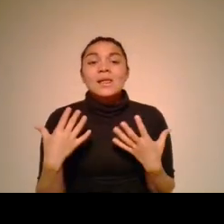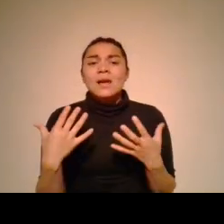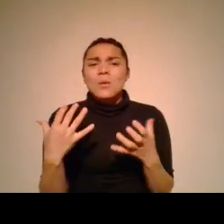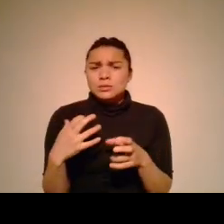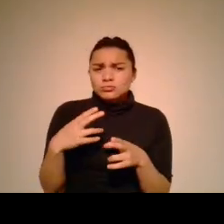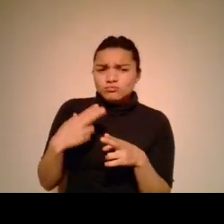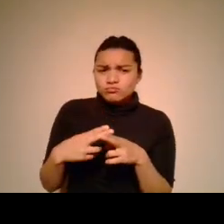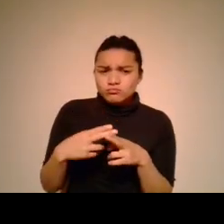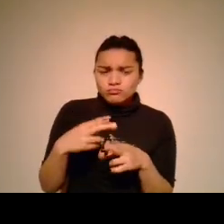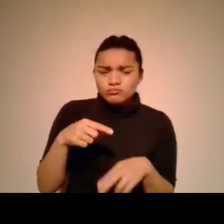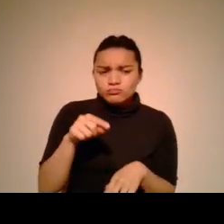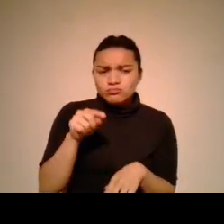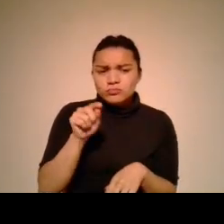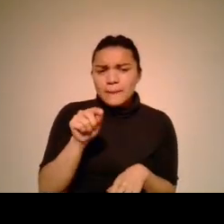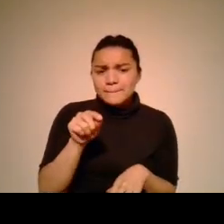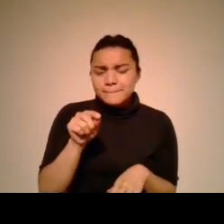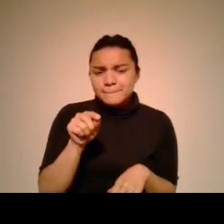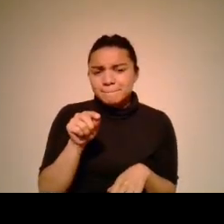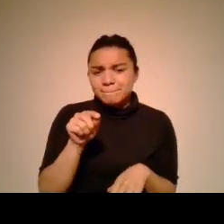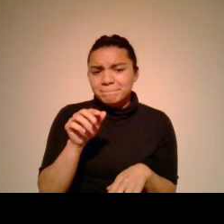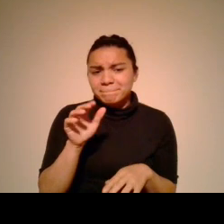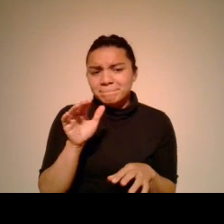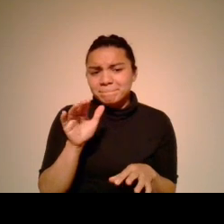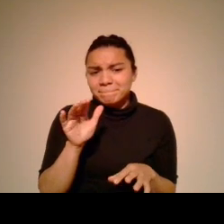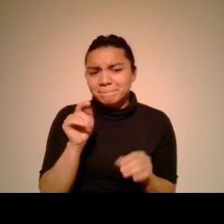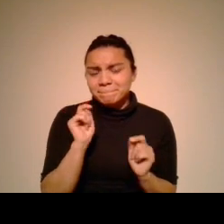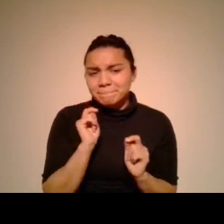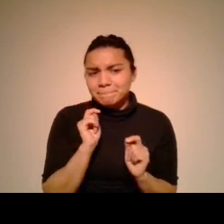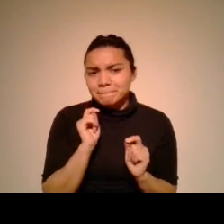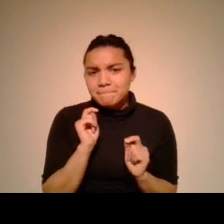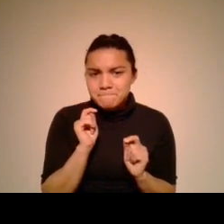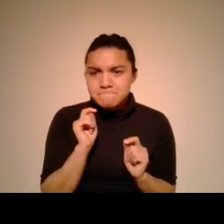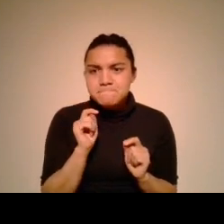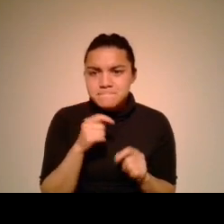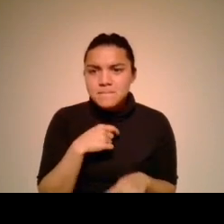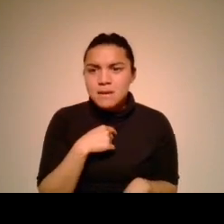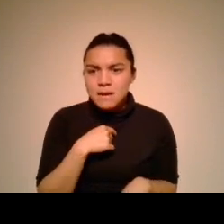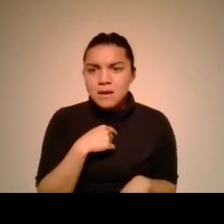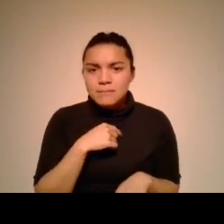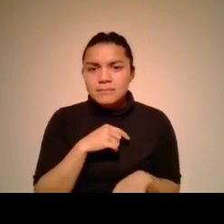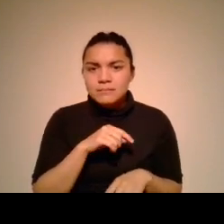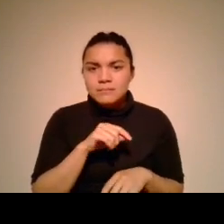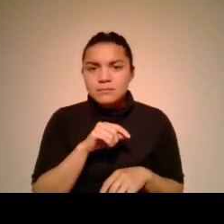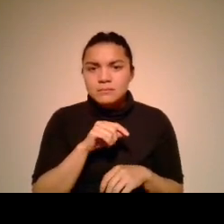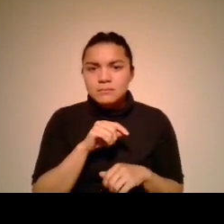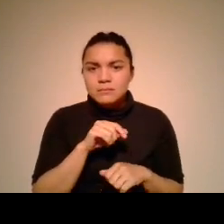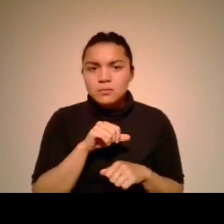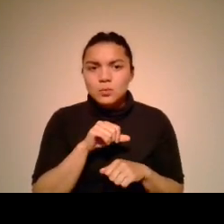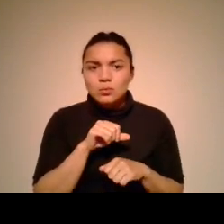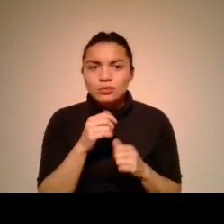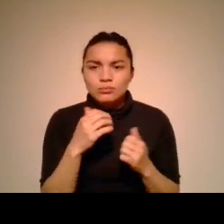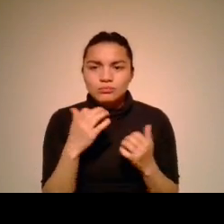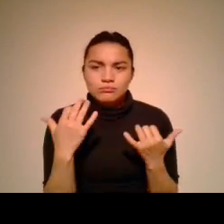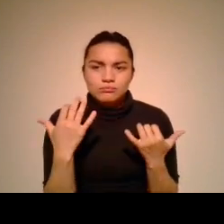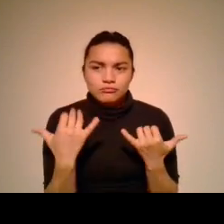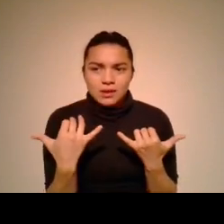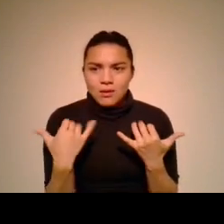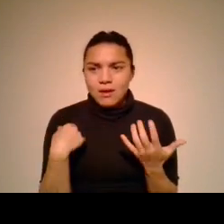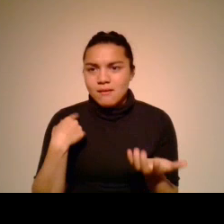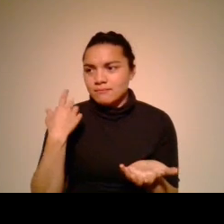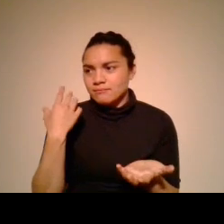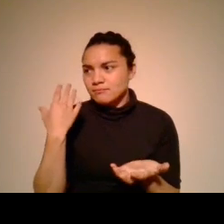about how, so I am working in this webinar under the assumption that you're here a little